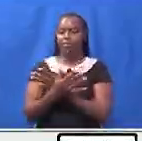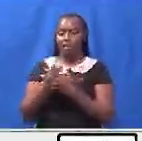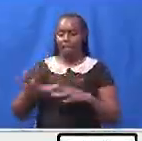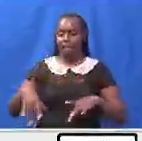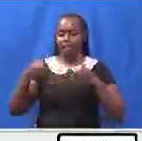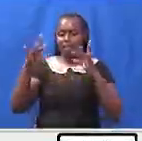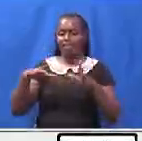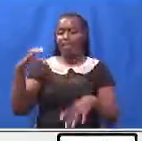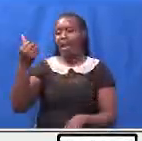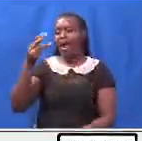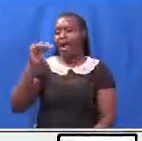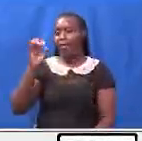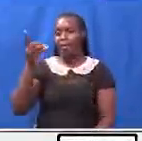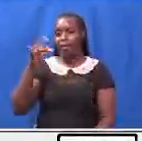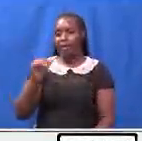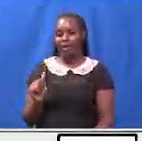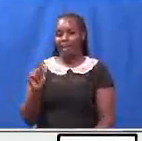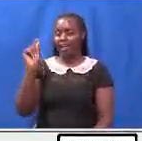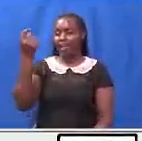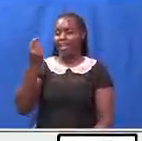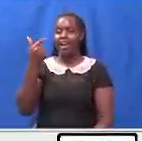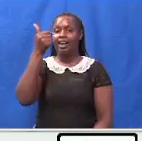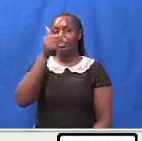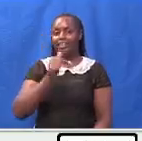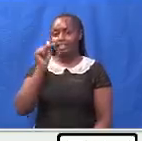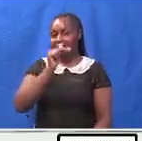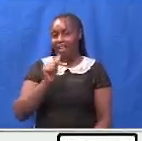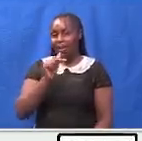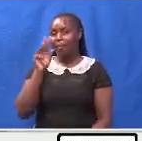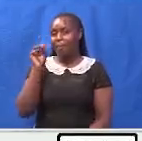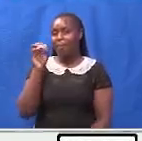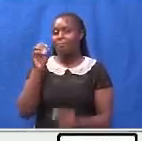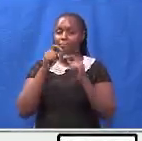Cambodia, Kenya, Tanzania, Morocco, Uganda, and Japan.